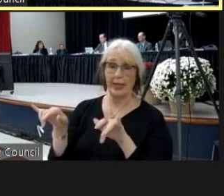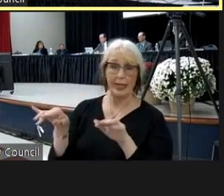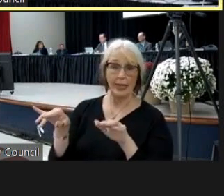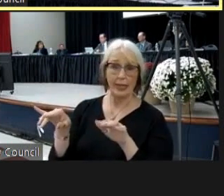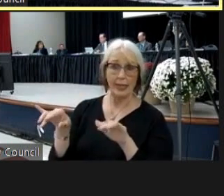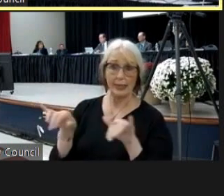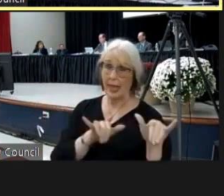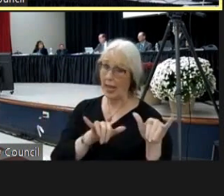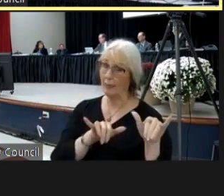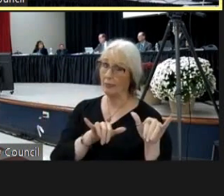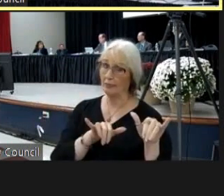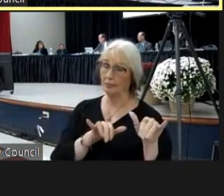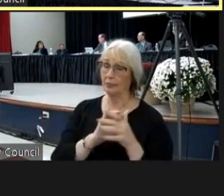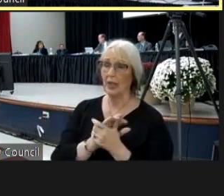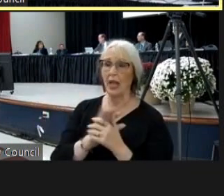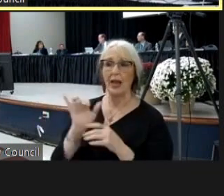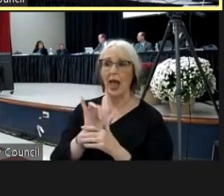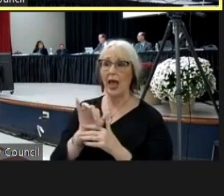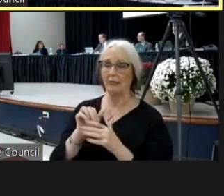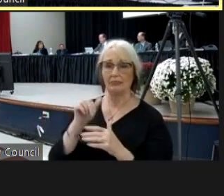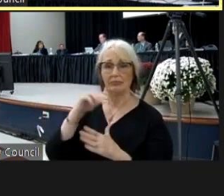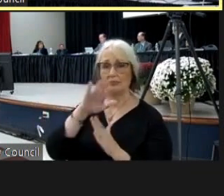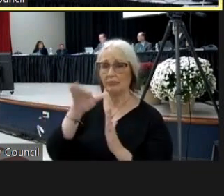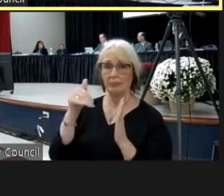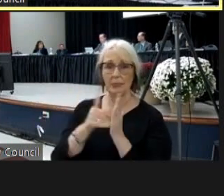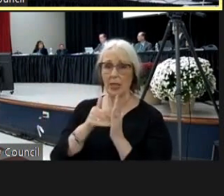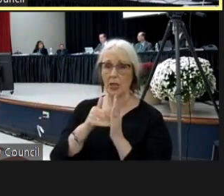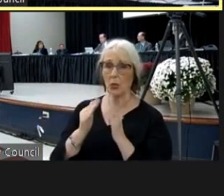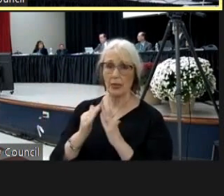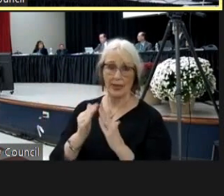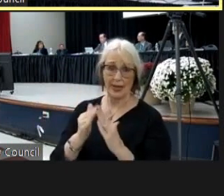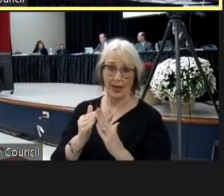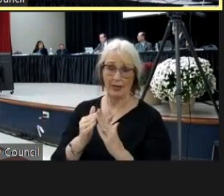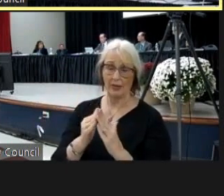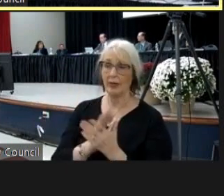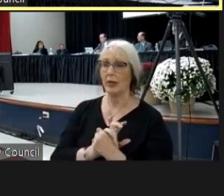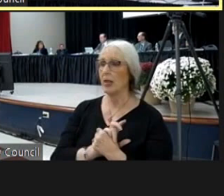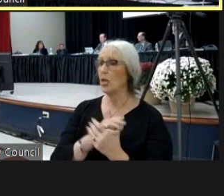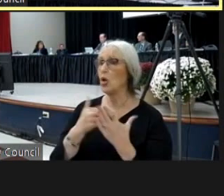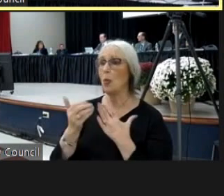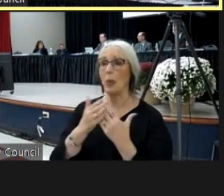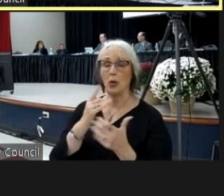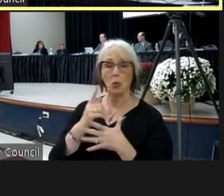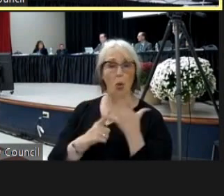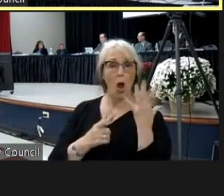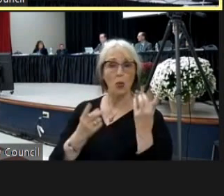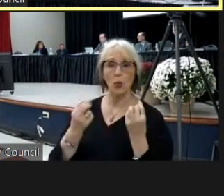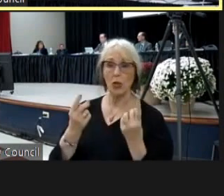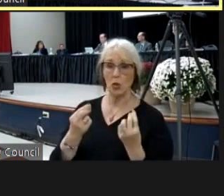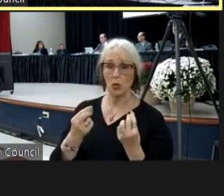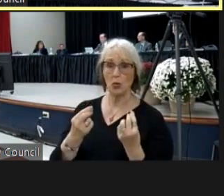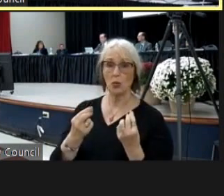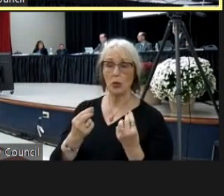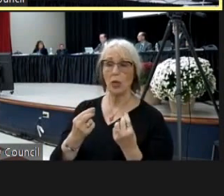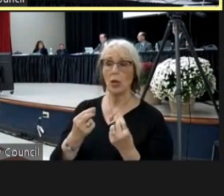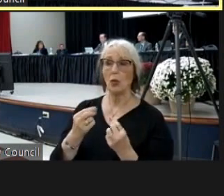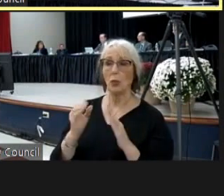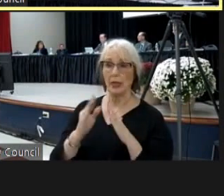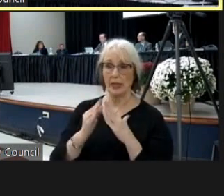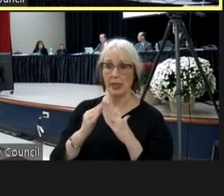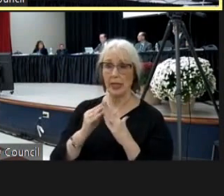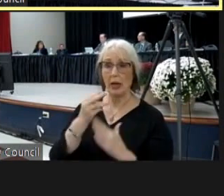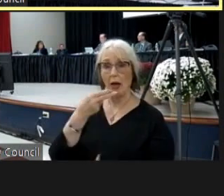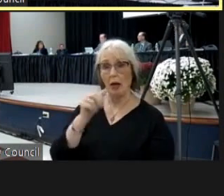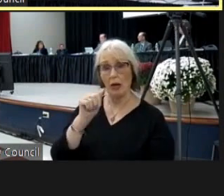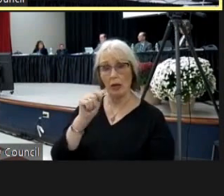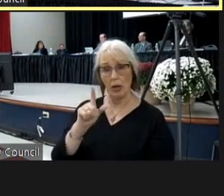to downtown and the neighborhoods around downtown, no matter what we do in the four walls of City Hall, we are going to be